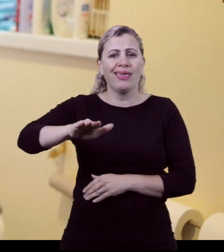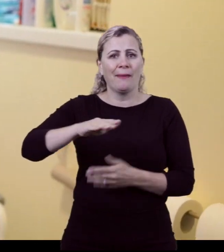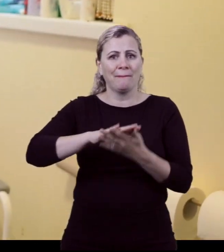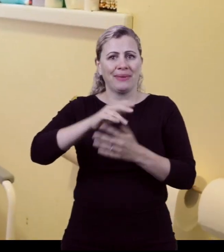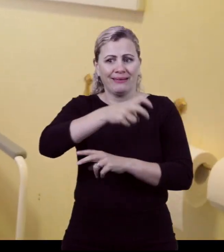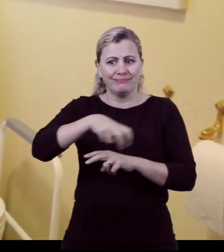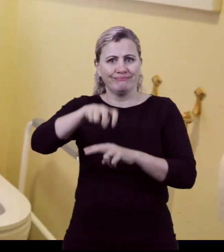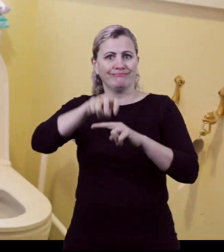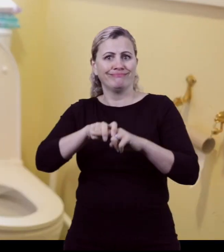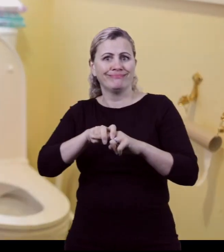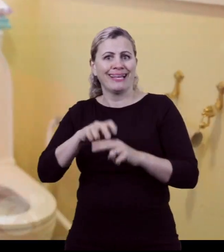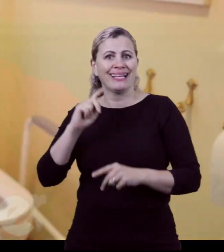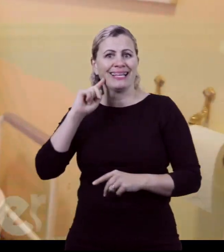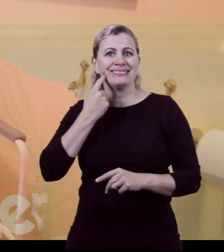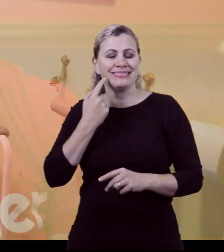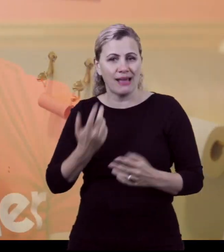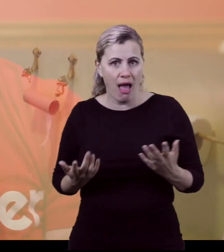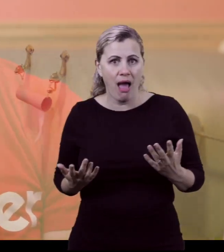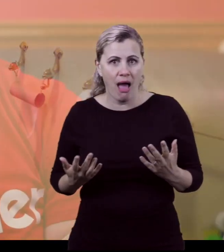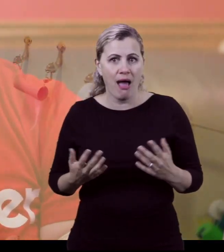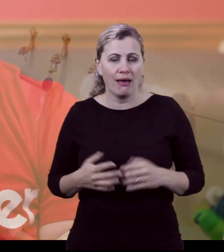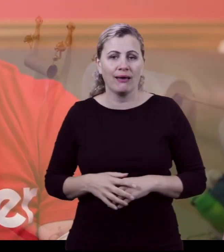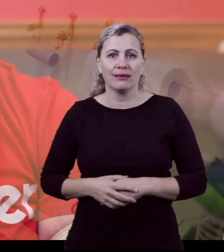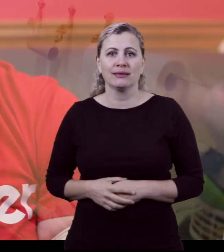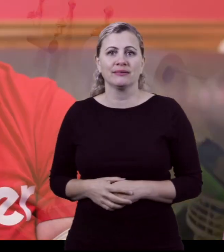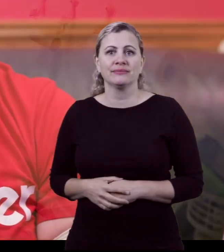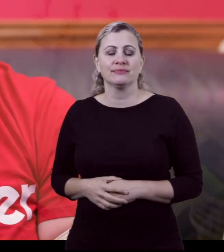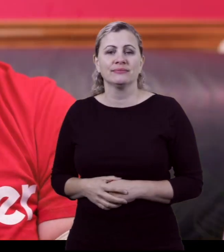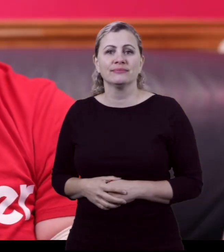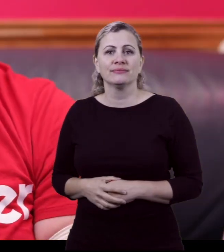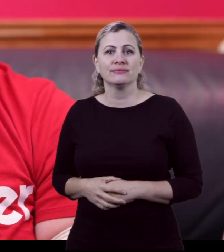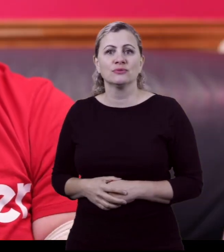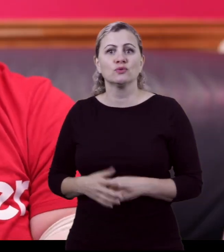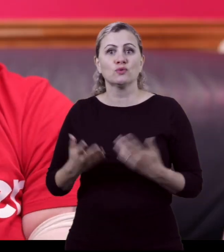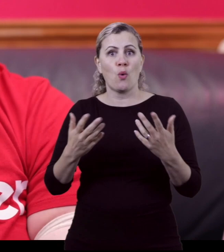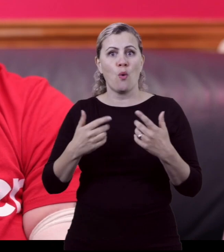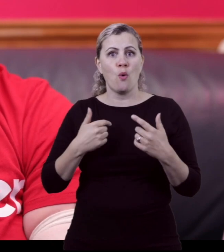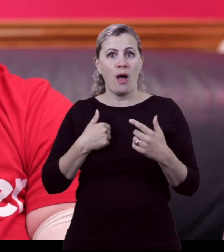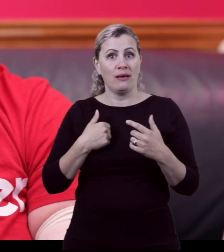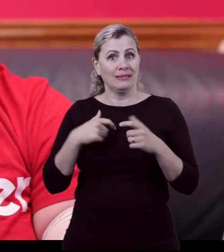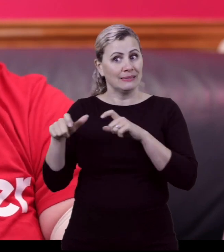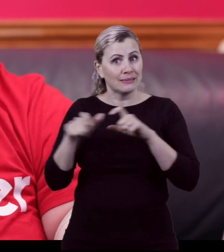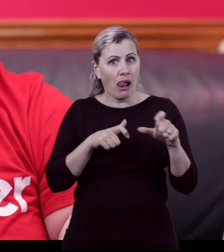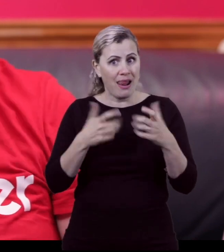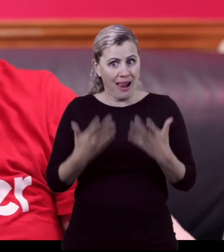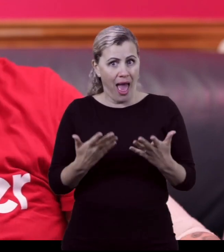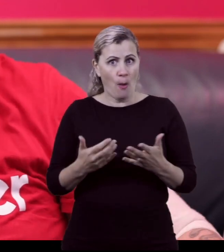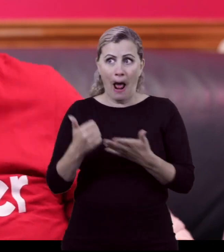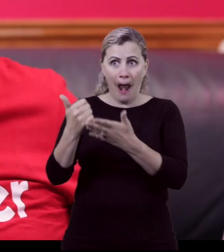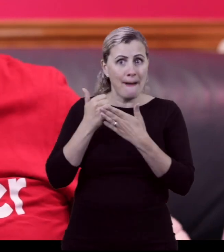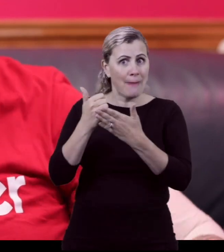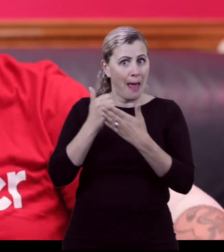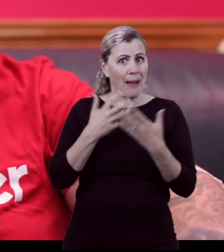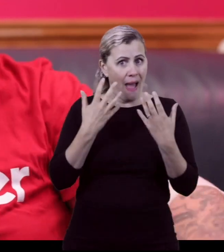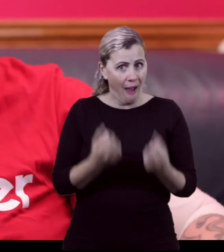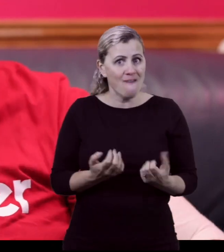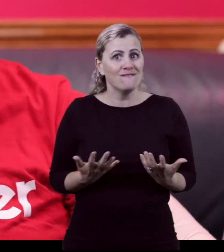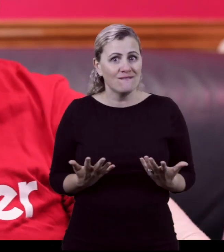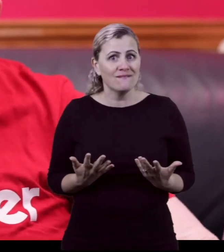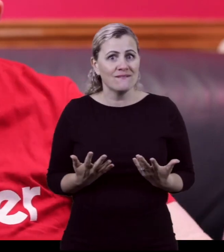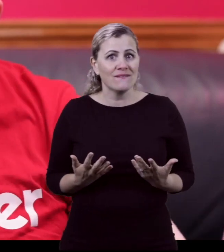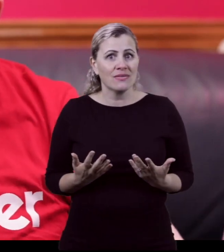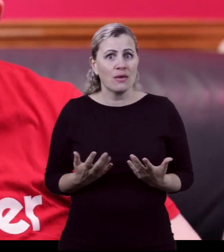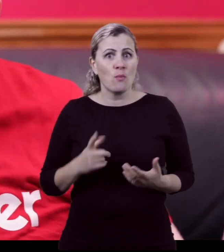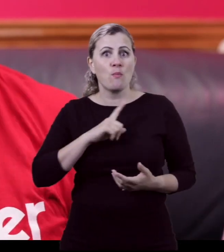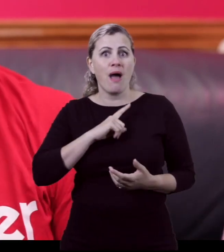before, but now I got the high-rise toilet, so you don't need the extension, but they're gonna fit rails